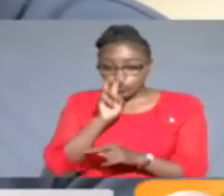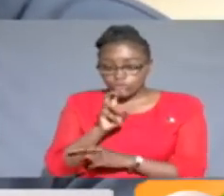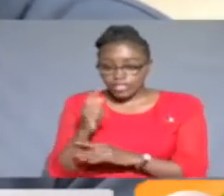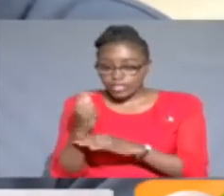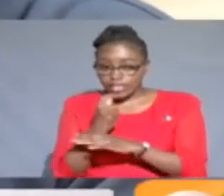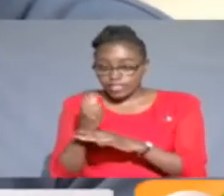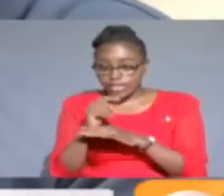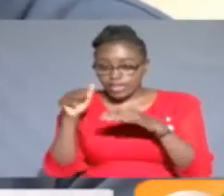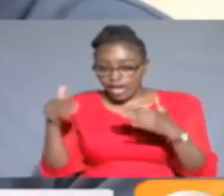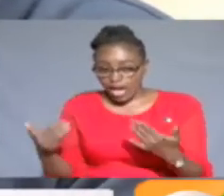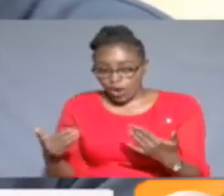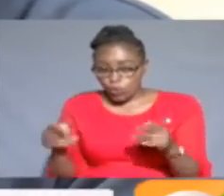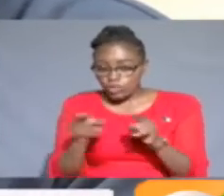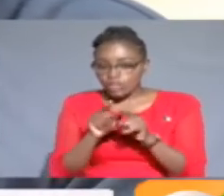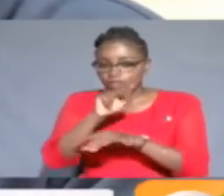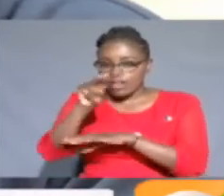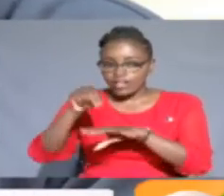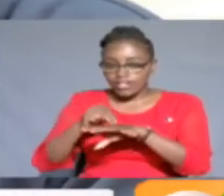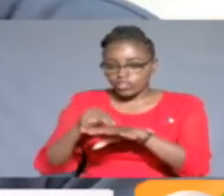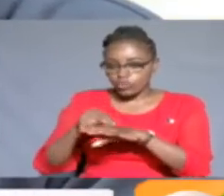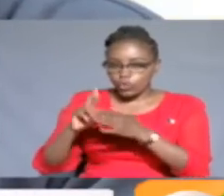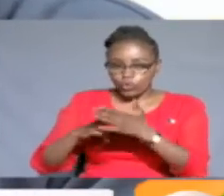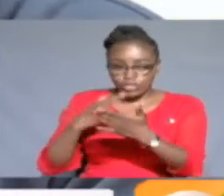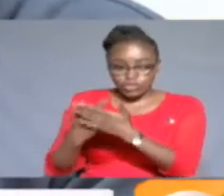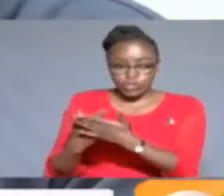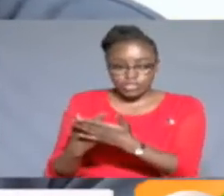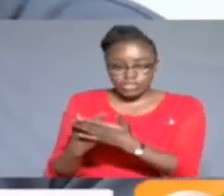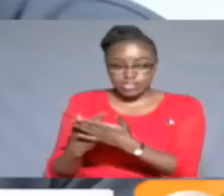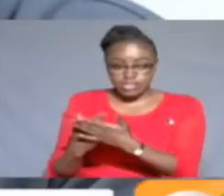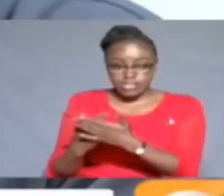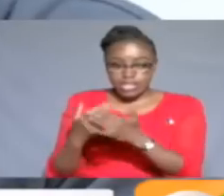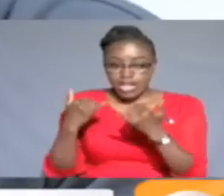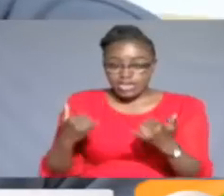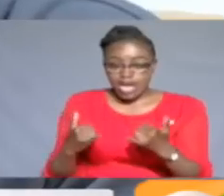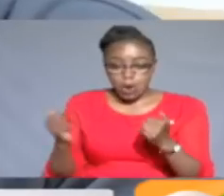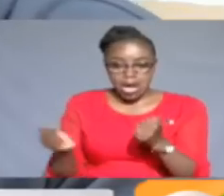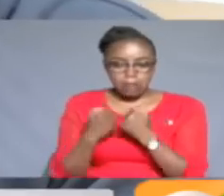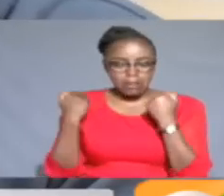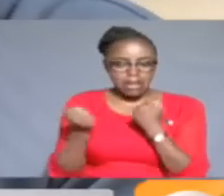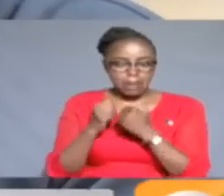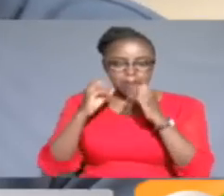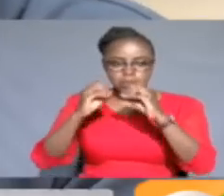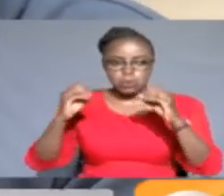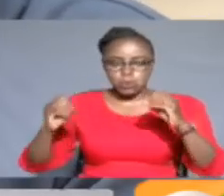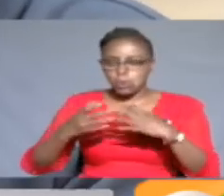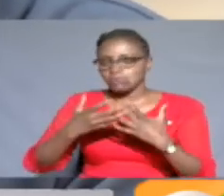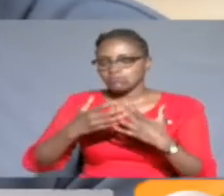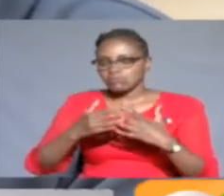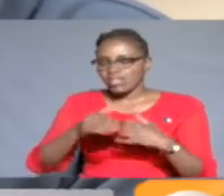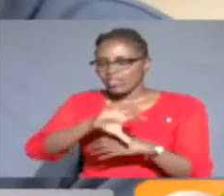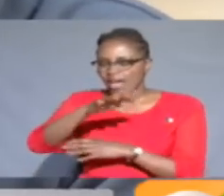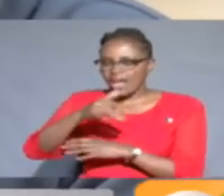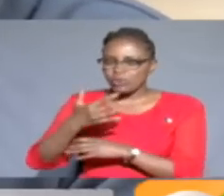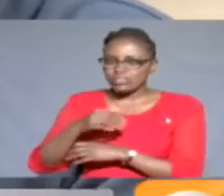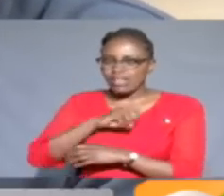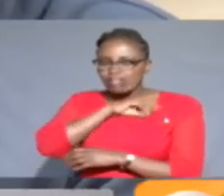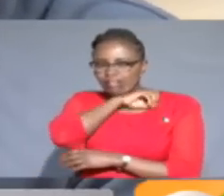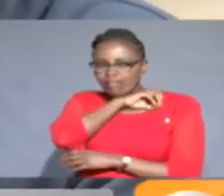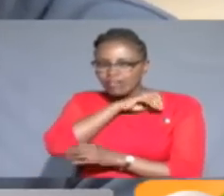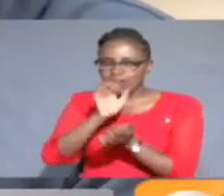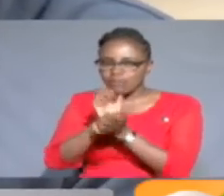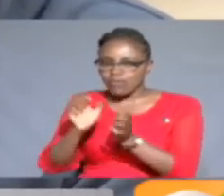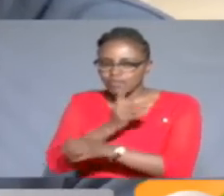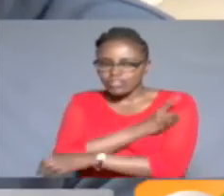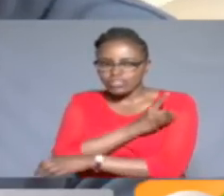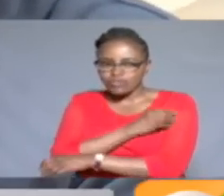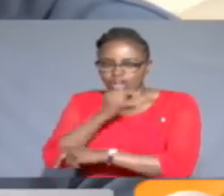training as a national resource. Okay. Right now it's not happening. The counties are complaining because they are releasing their doctors to go and train